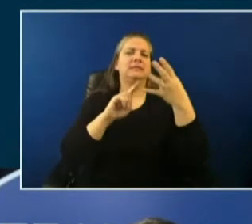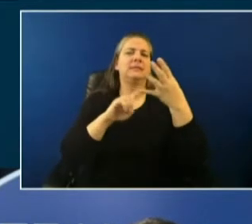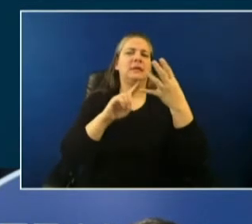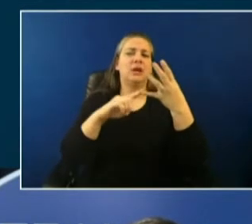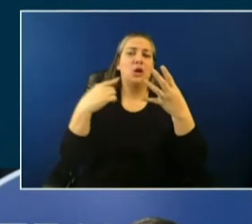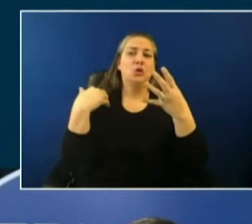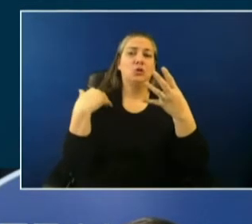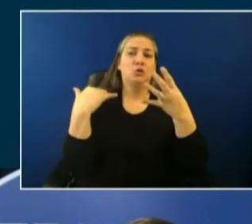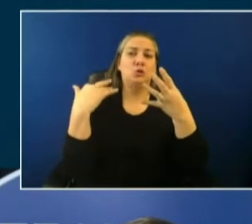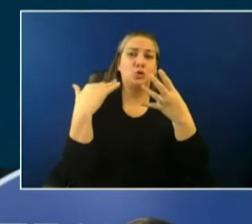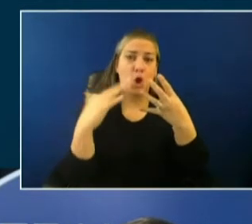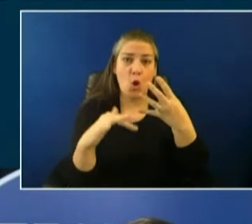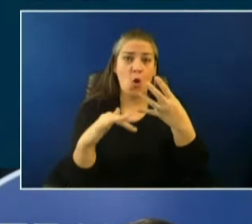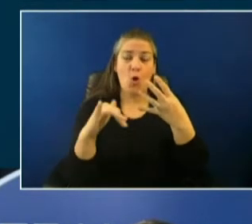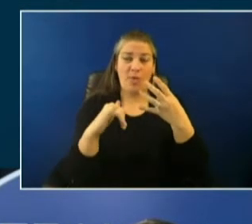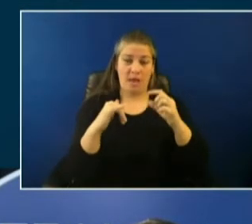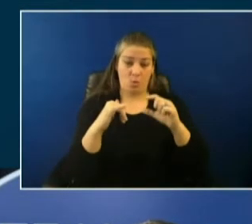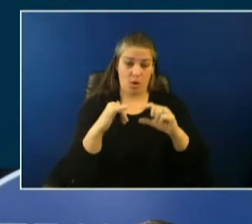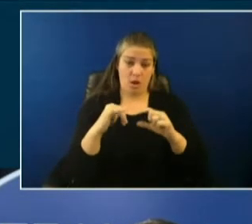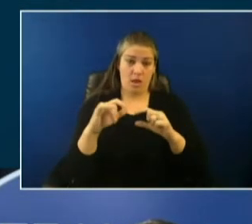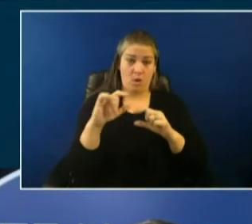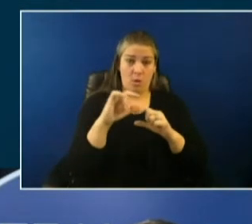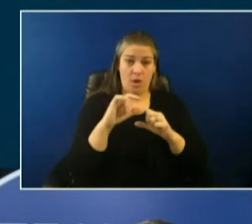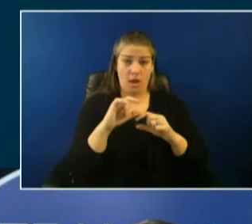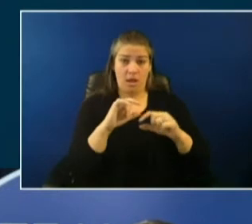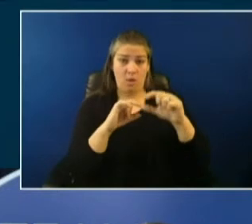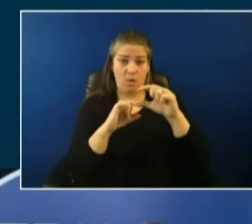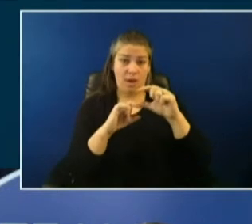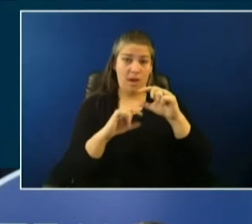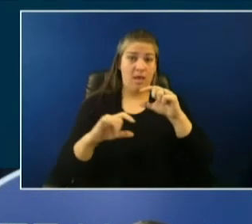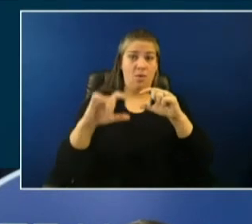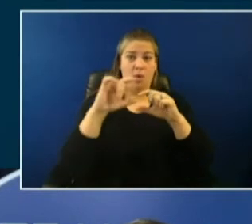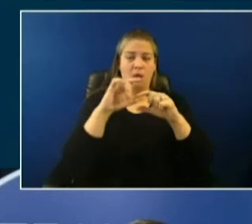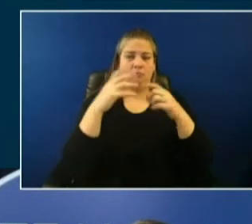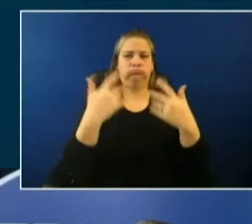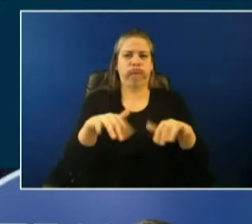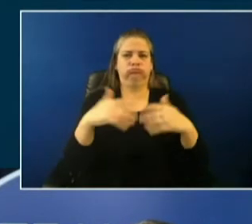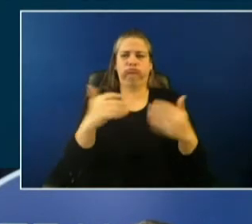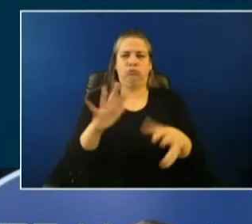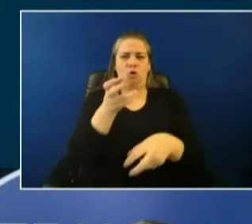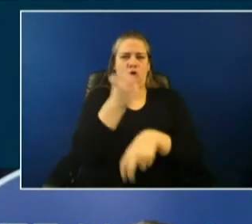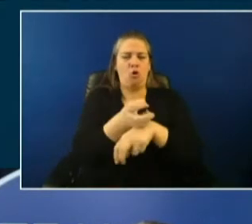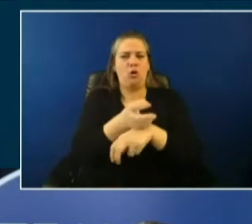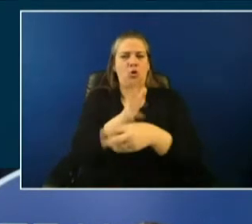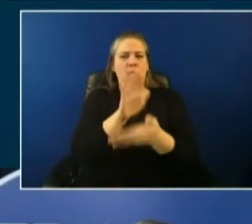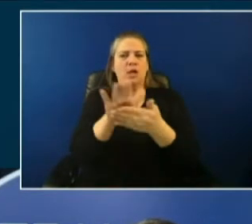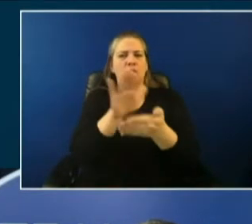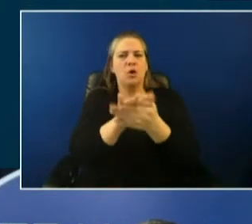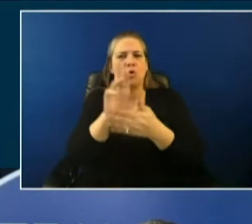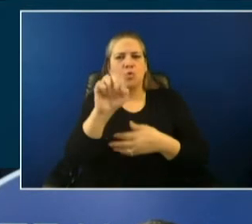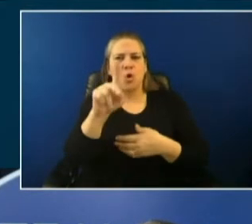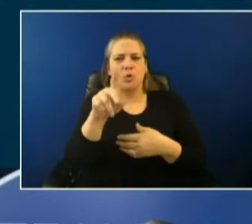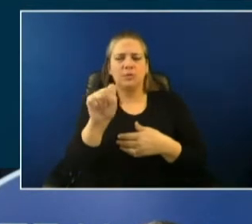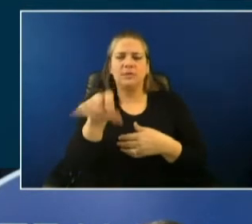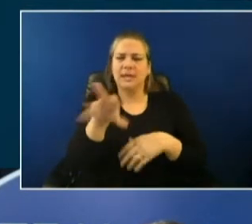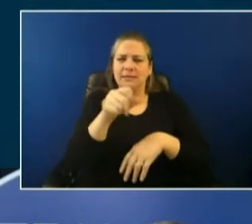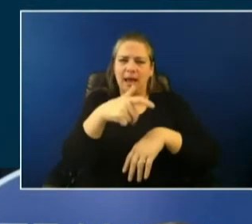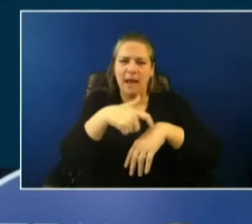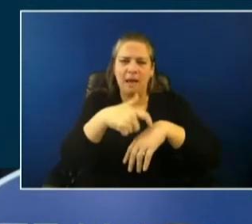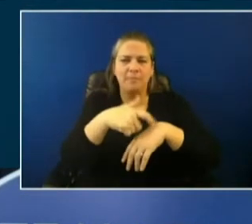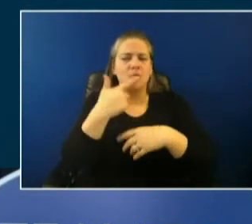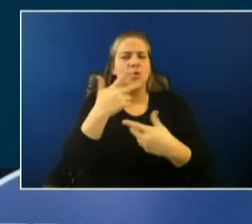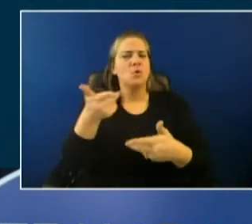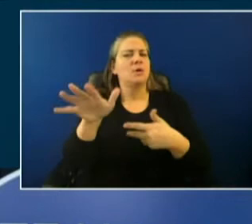difficult situation to clean and clear roads quickly, and it will make them more dangerous than if it was